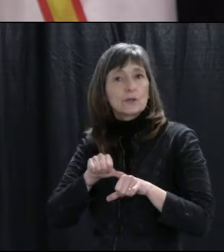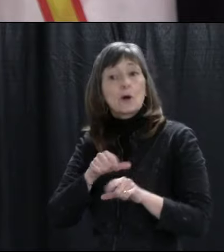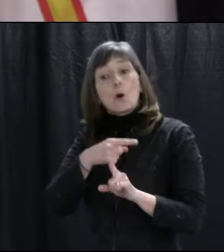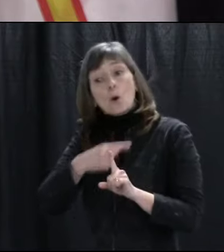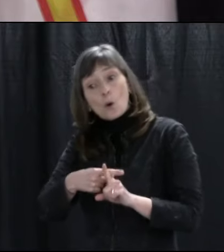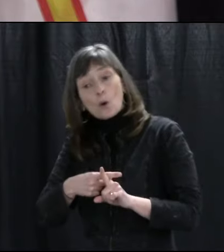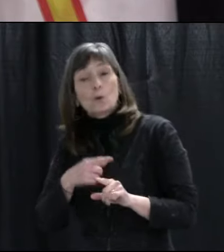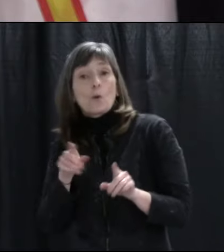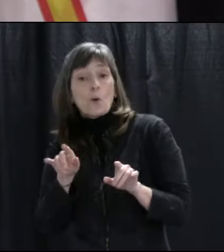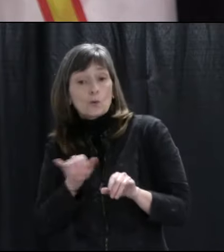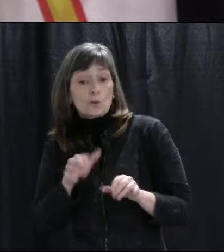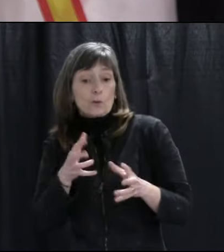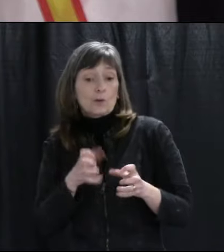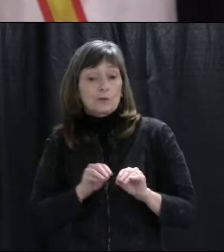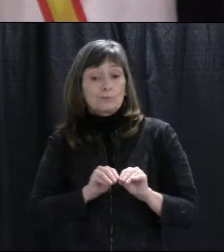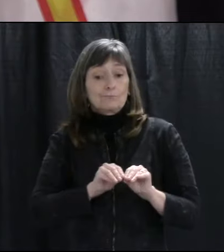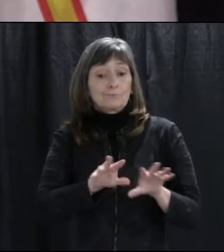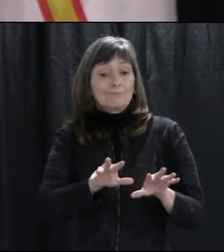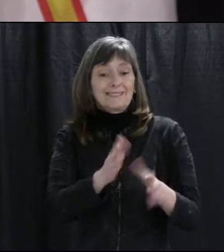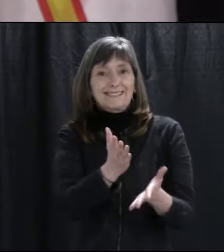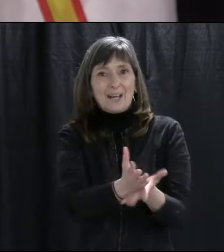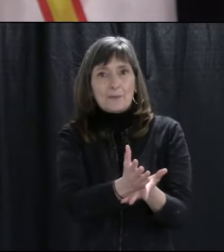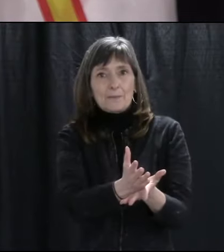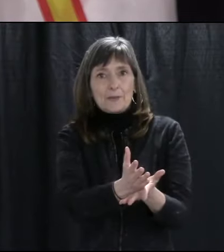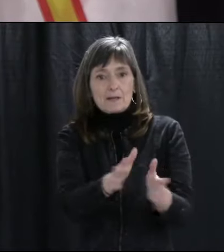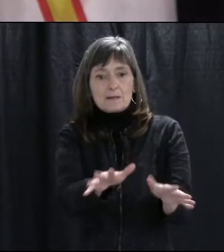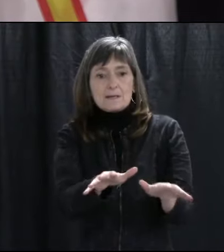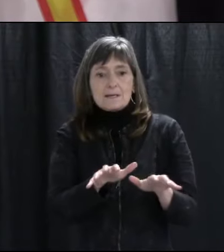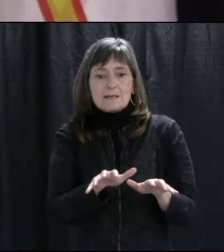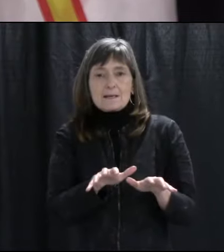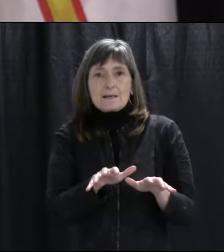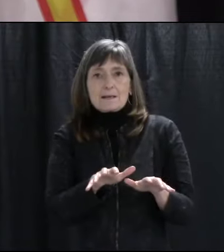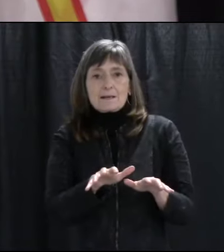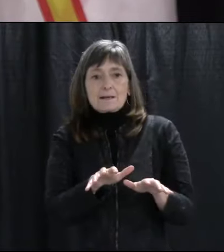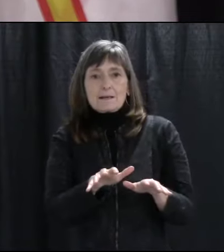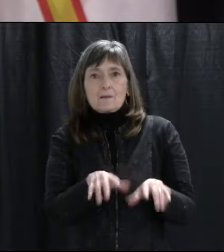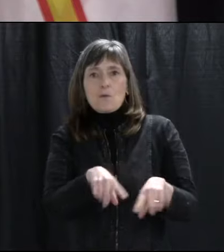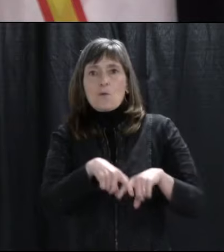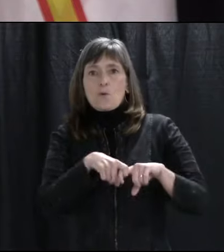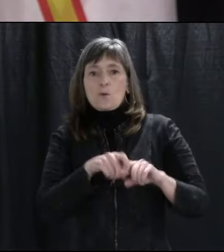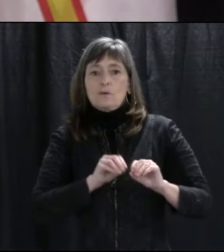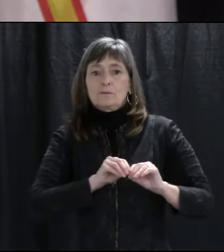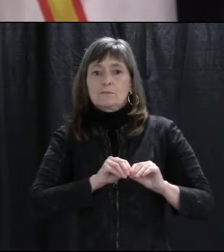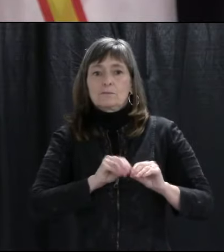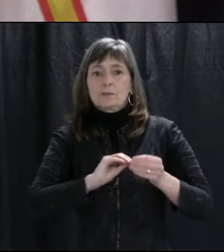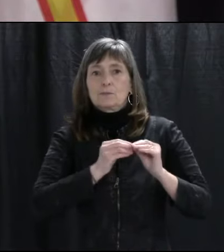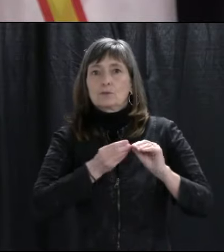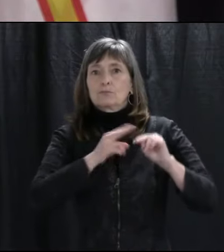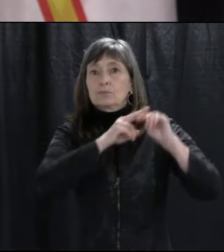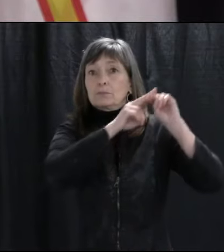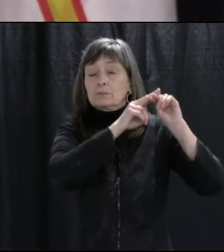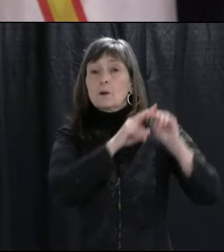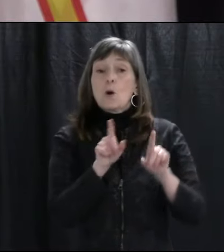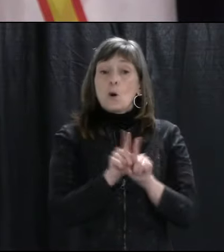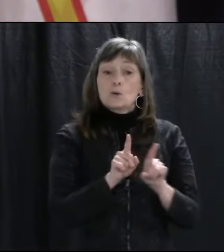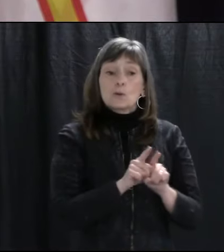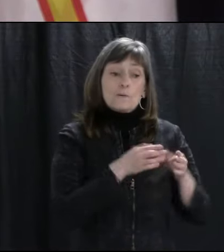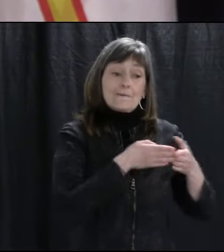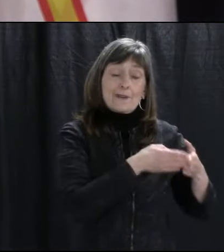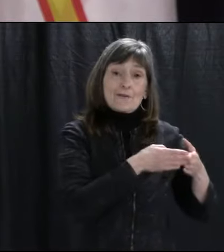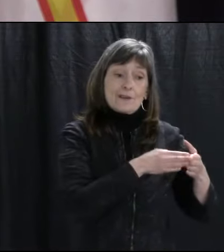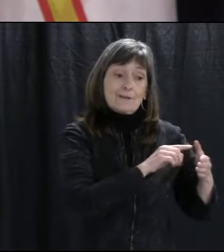this pandemic. We have also put in place new restrictions around our provincial ferry crossings. These